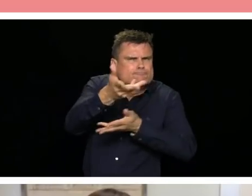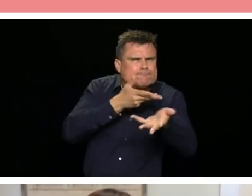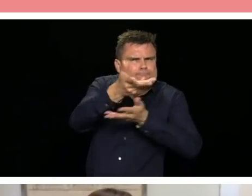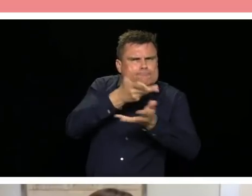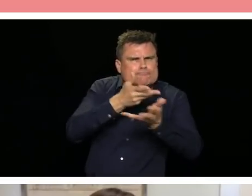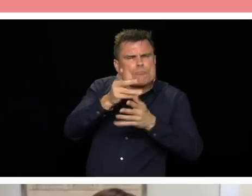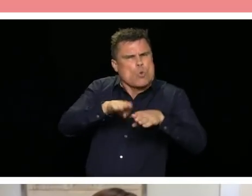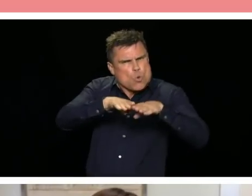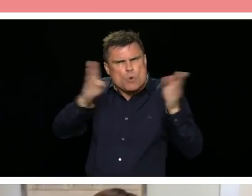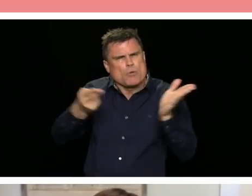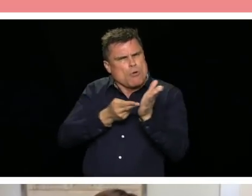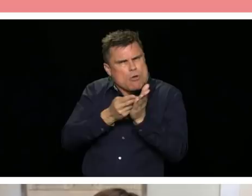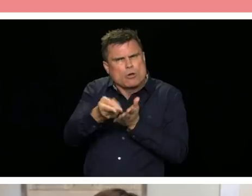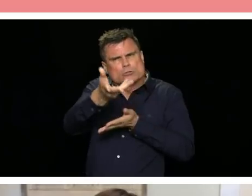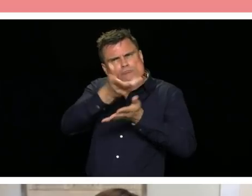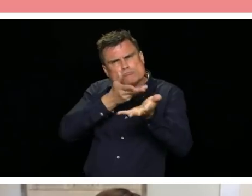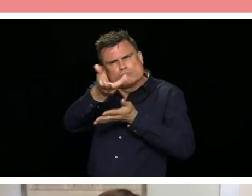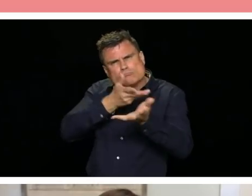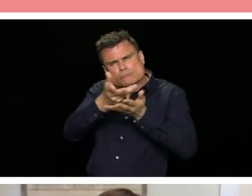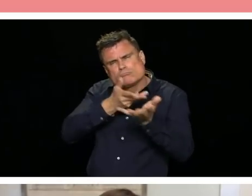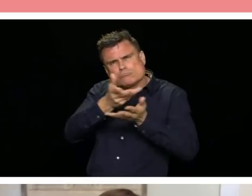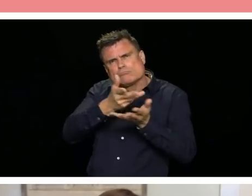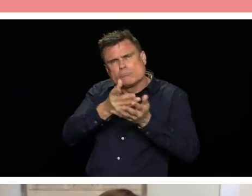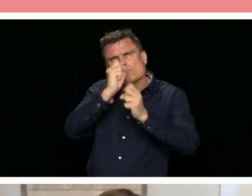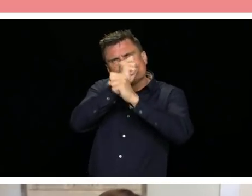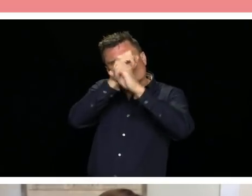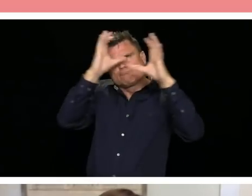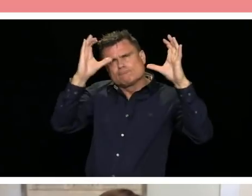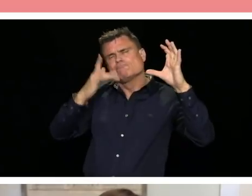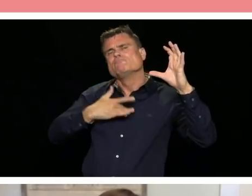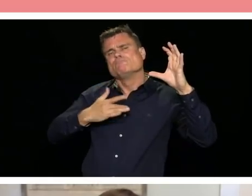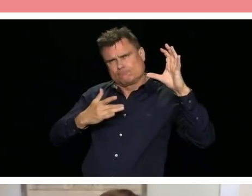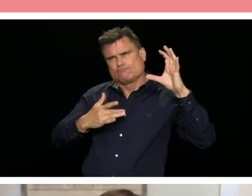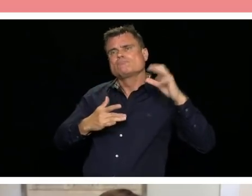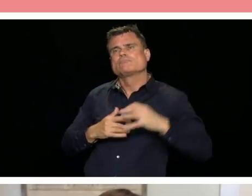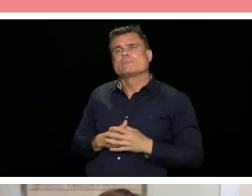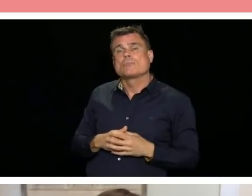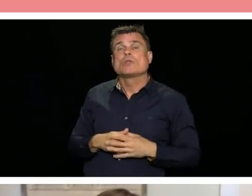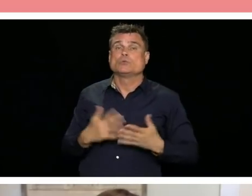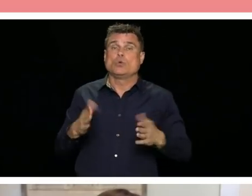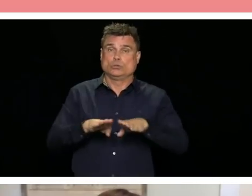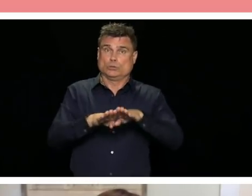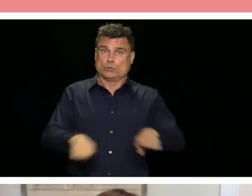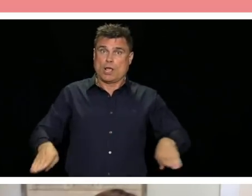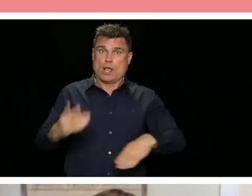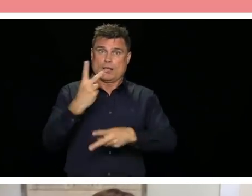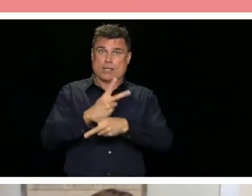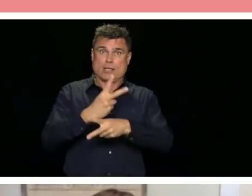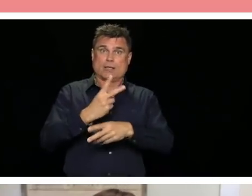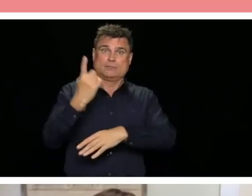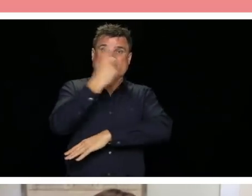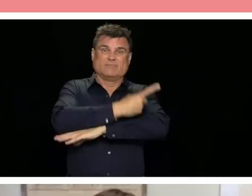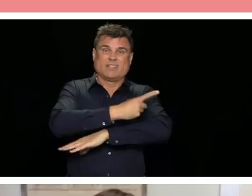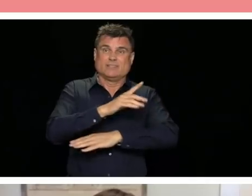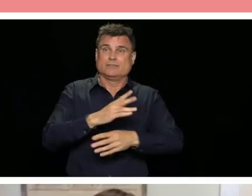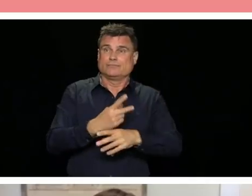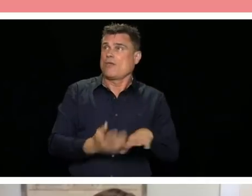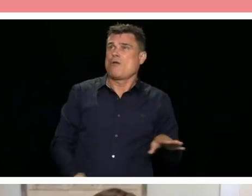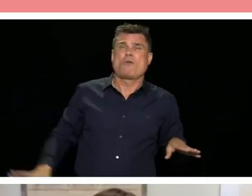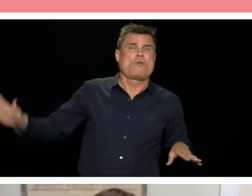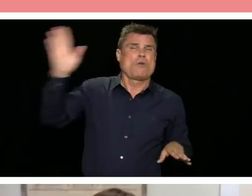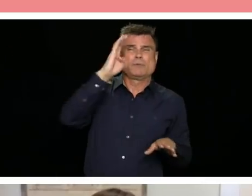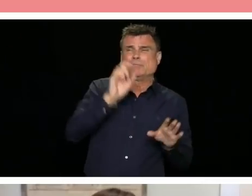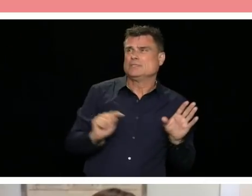childcare sector in BC is very diverse. We have so many different ways of running a childcare, from smaller centers, family-based, to large group